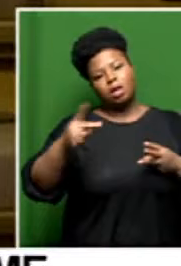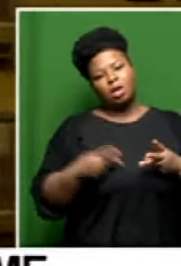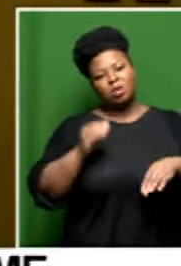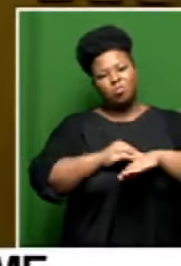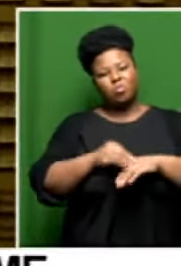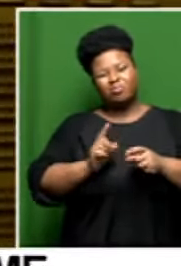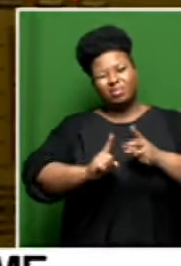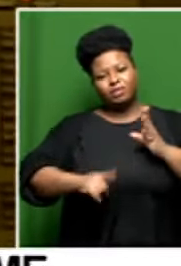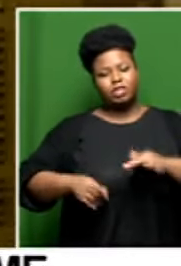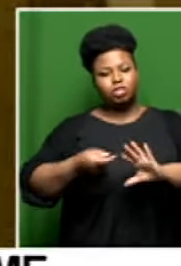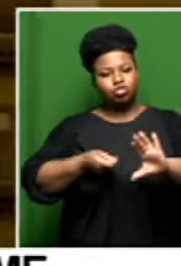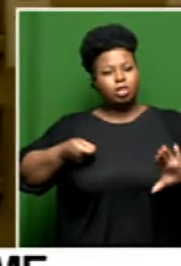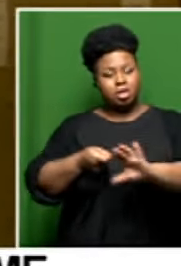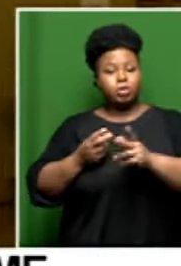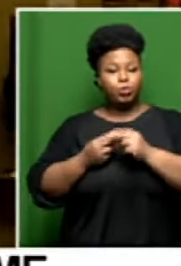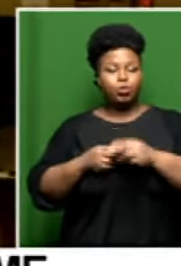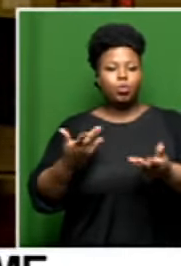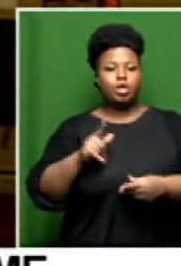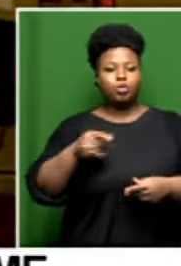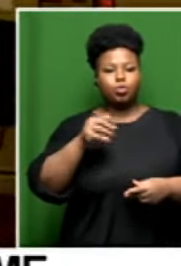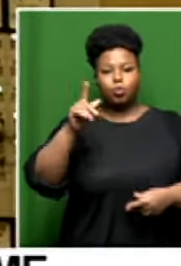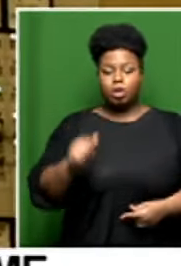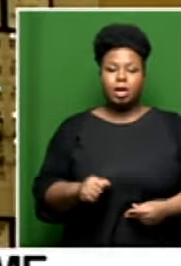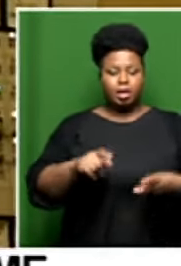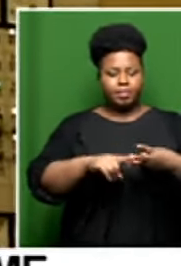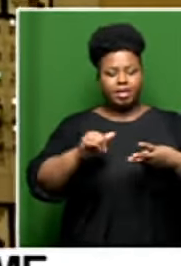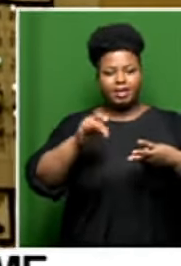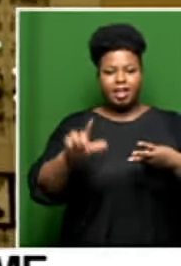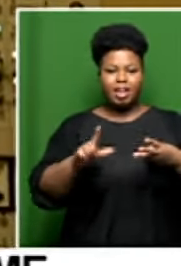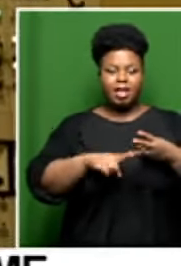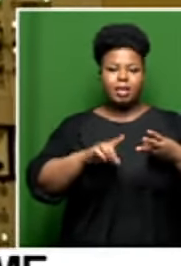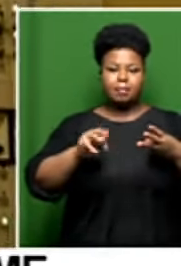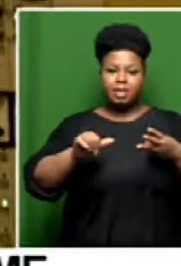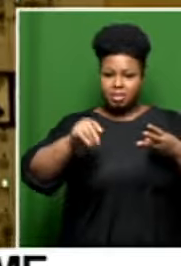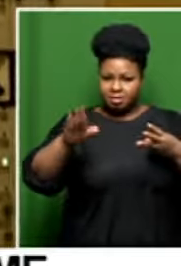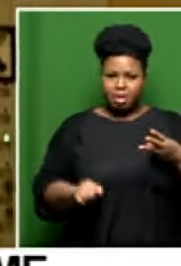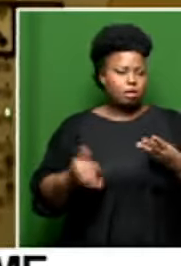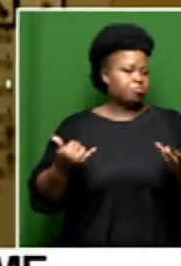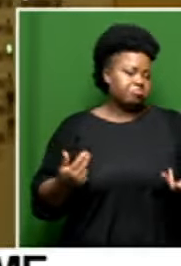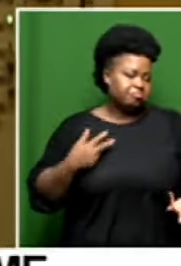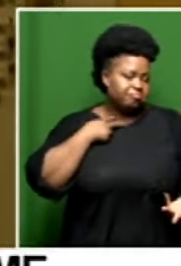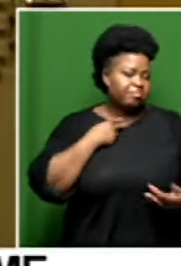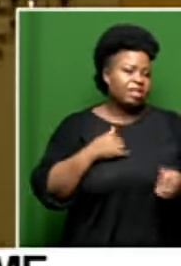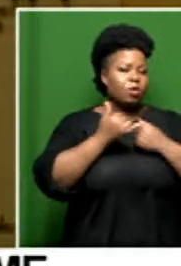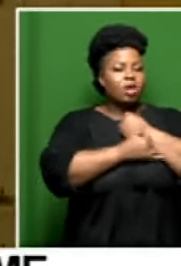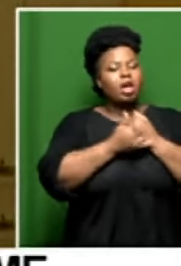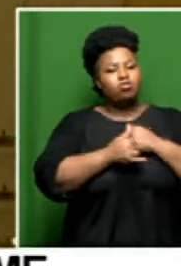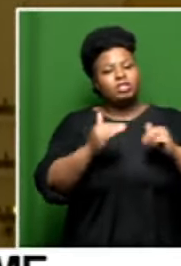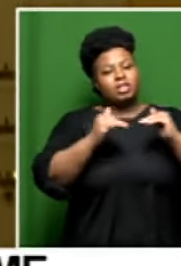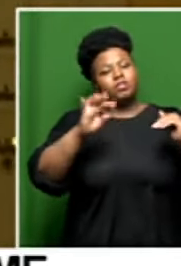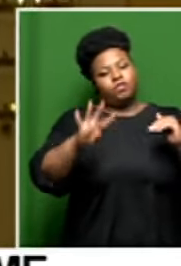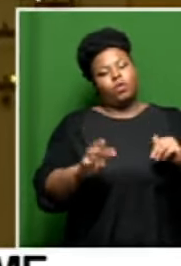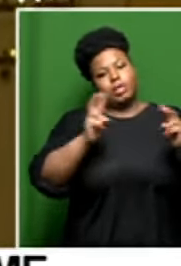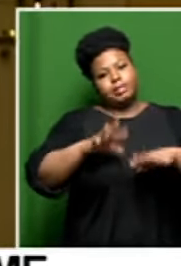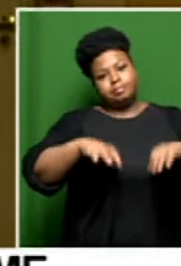problems at several generating units at Tutuka, Kendal and Matimba, have forced Eskom to move the country to stage 4